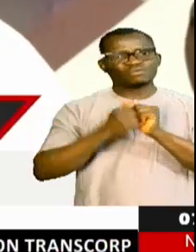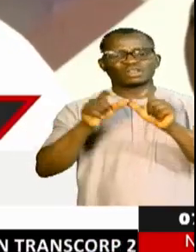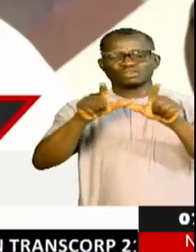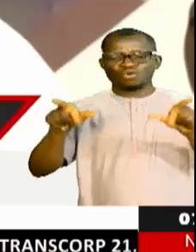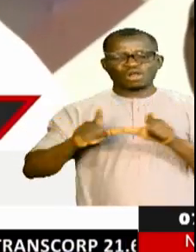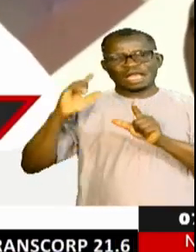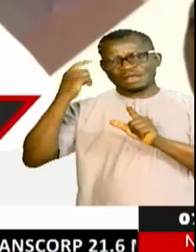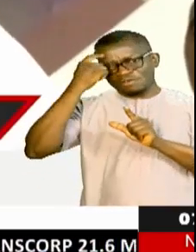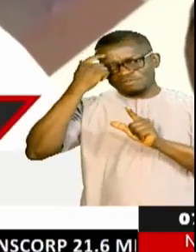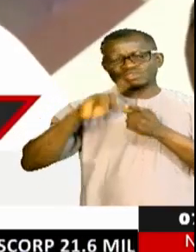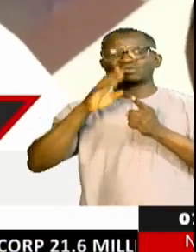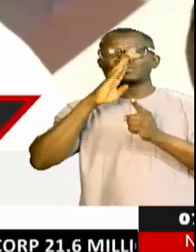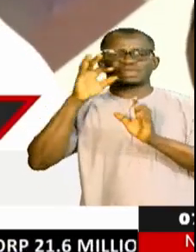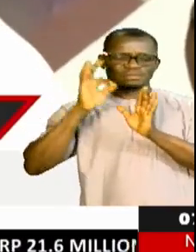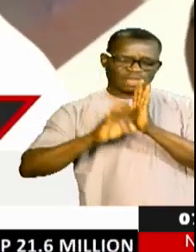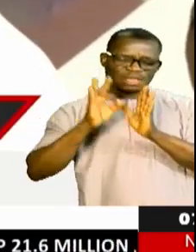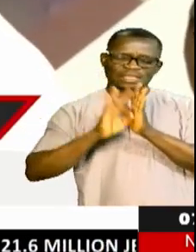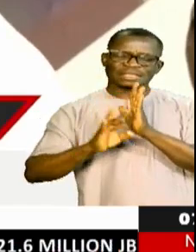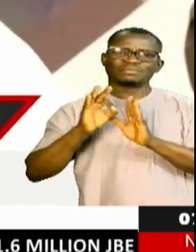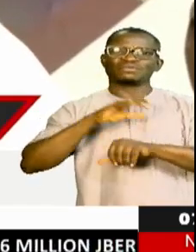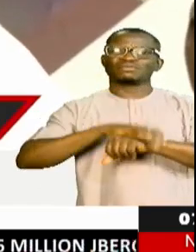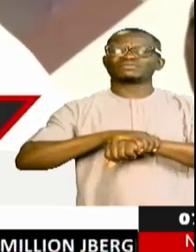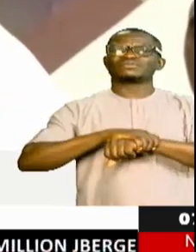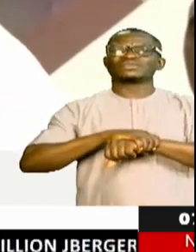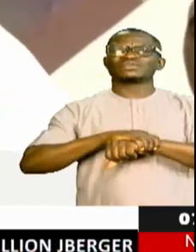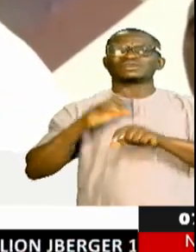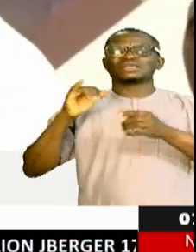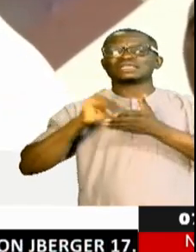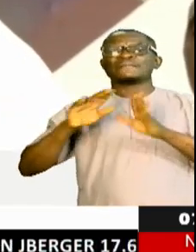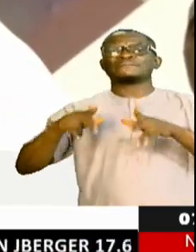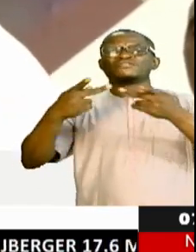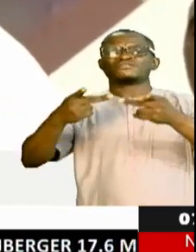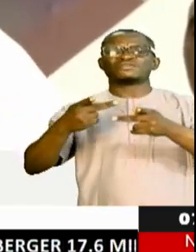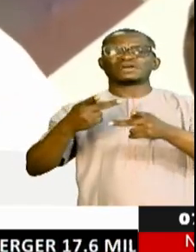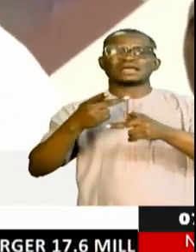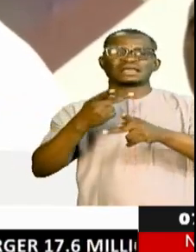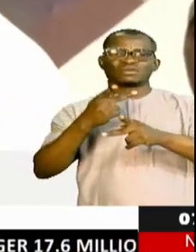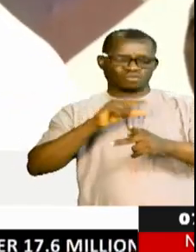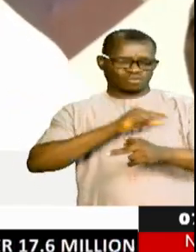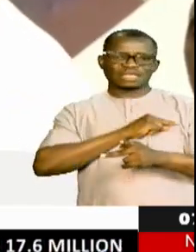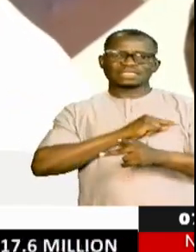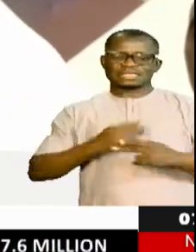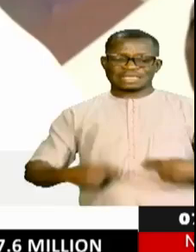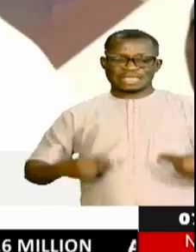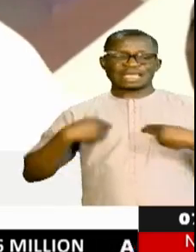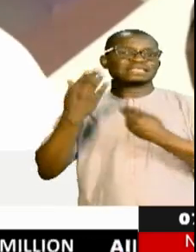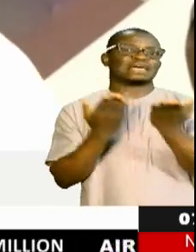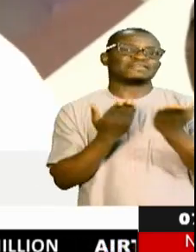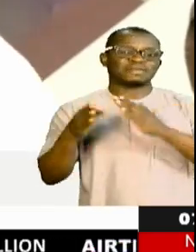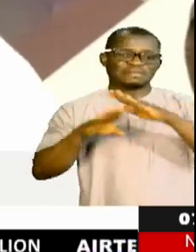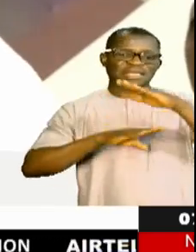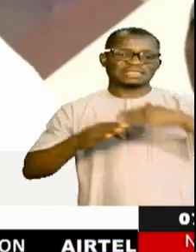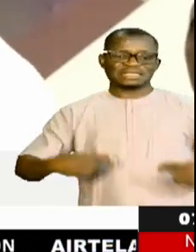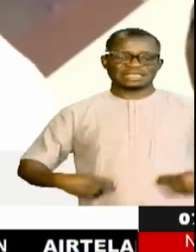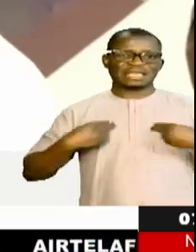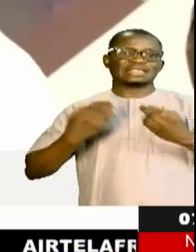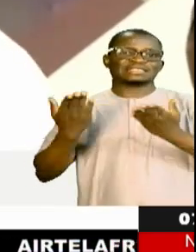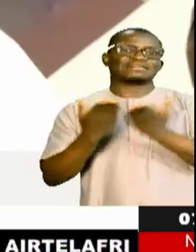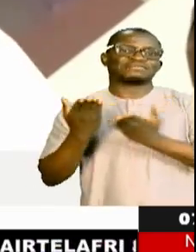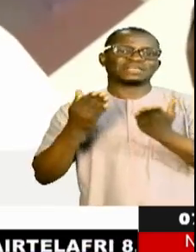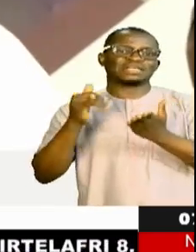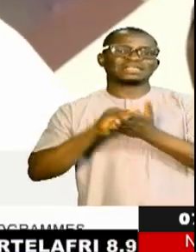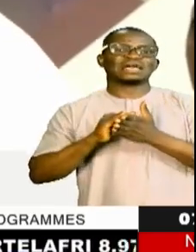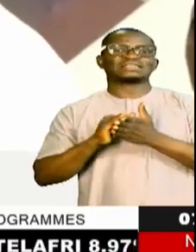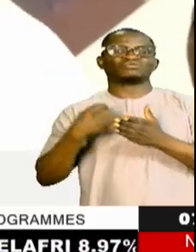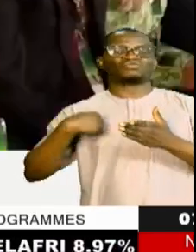accountable for providing improved quality health services and basic services that we need as a people to create a